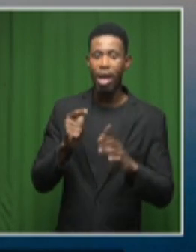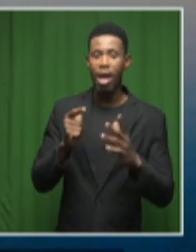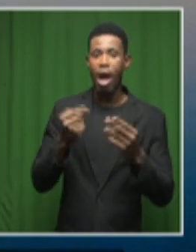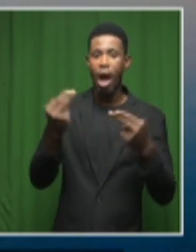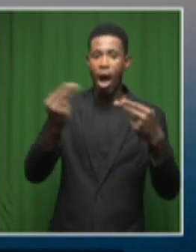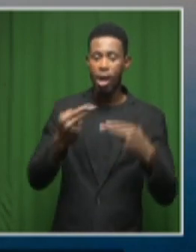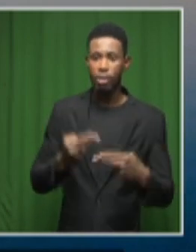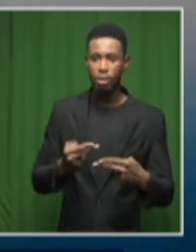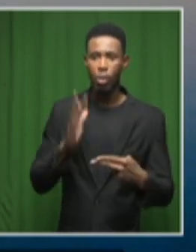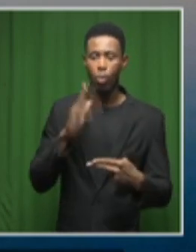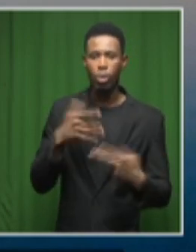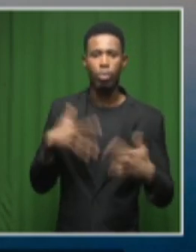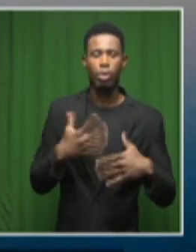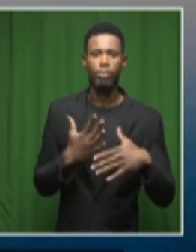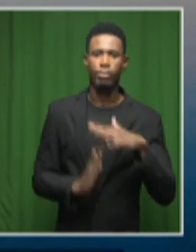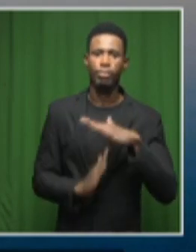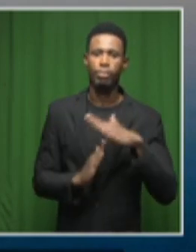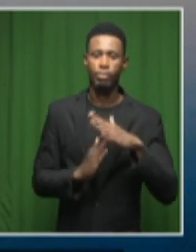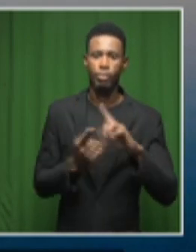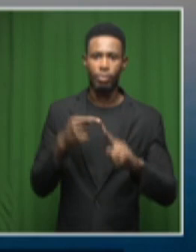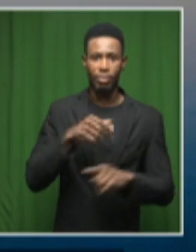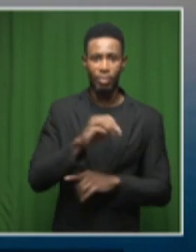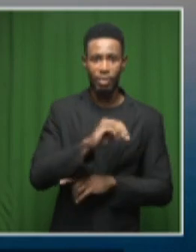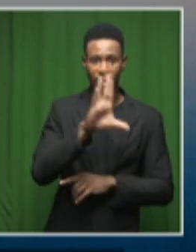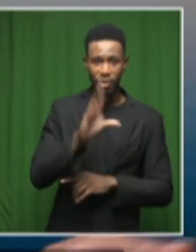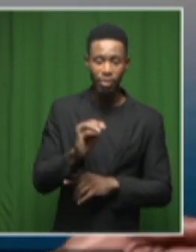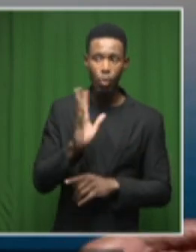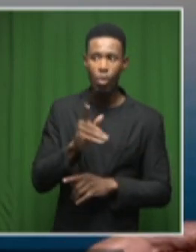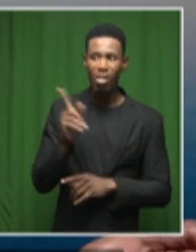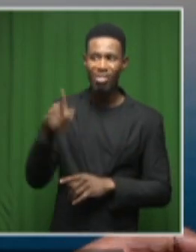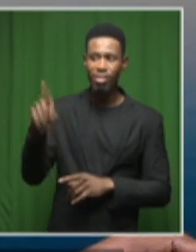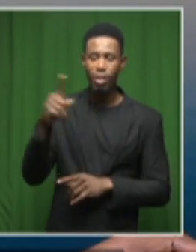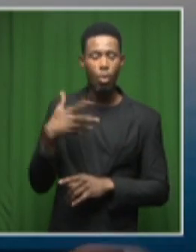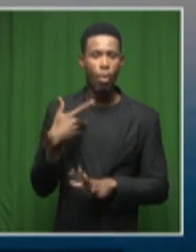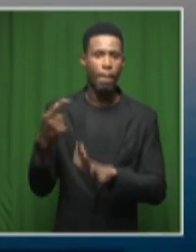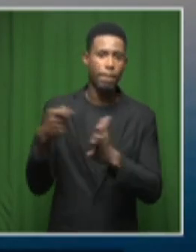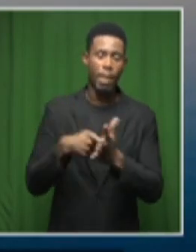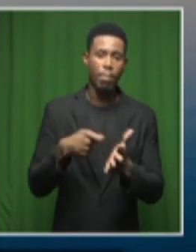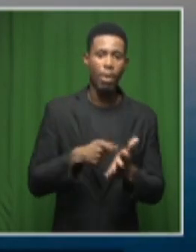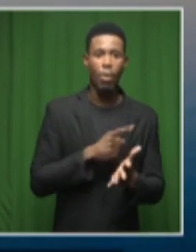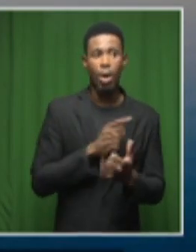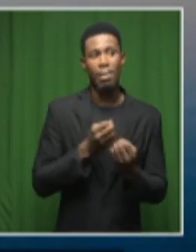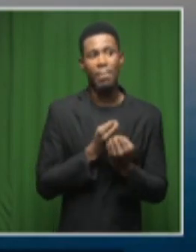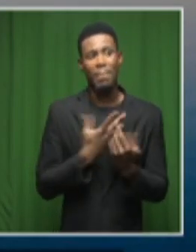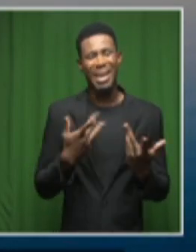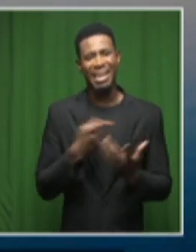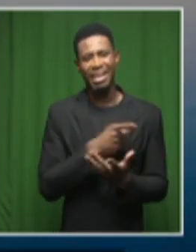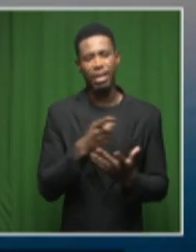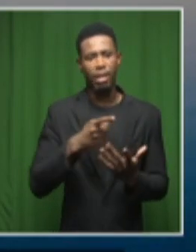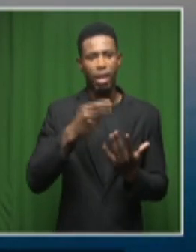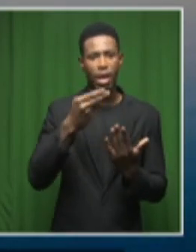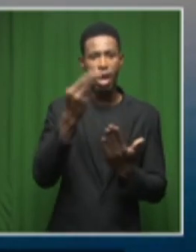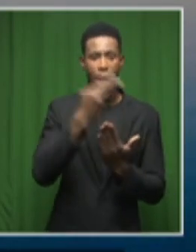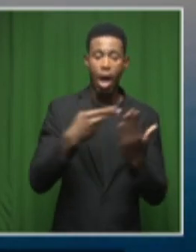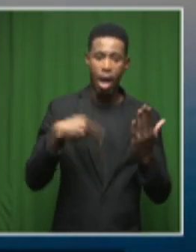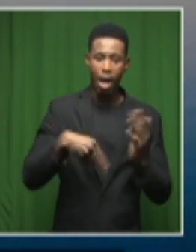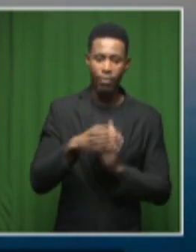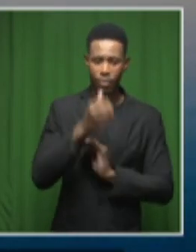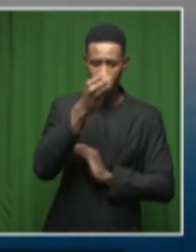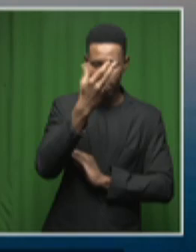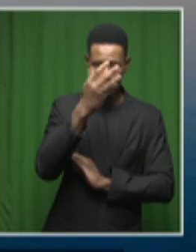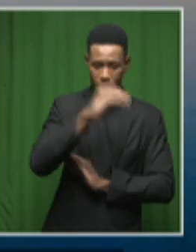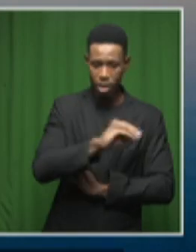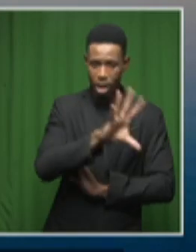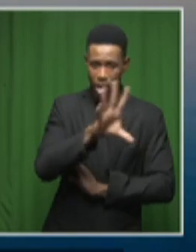be exported out of this continent. Because there are so many artists that are out there instead of our minerals. Because at some point we're going to run out